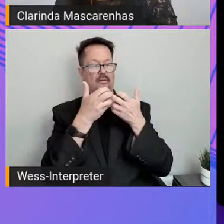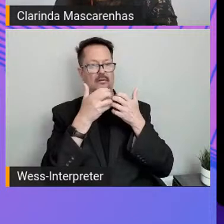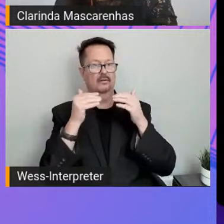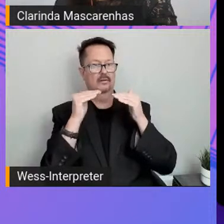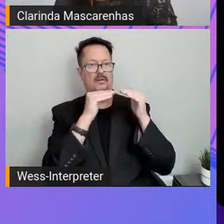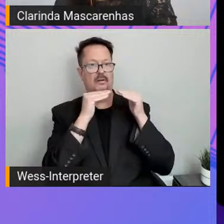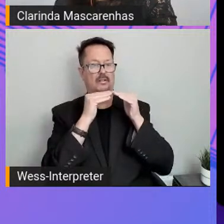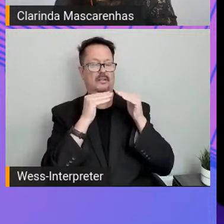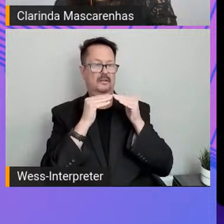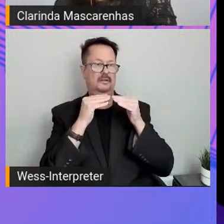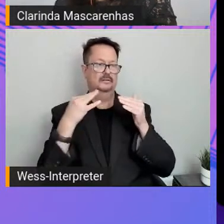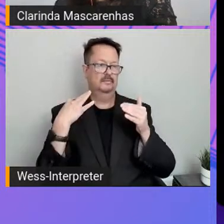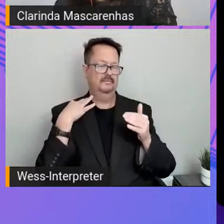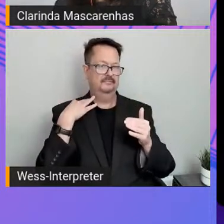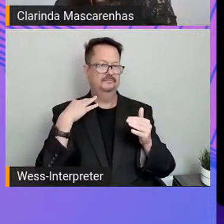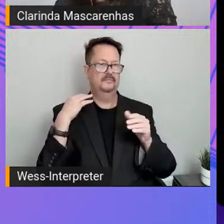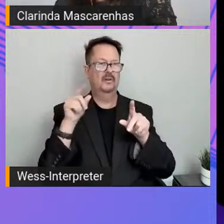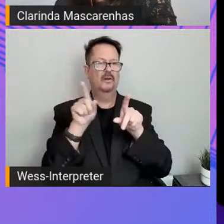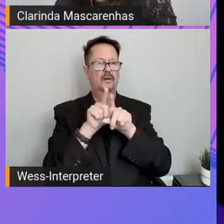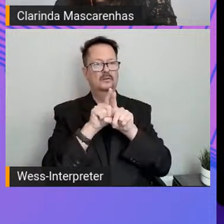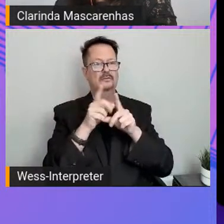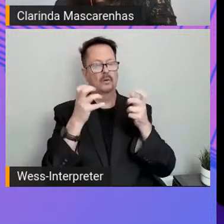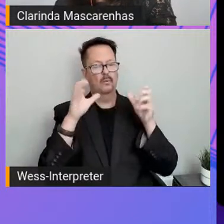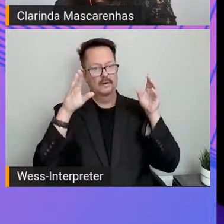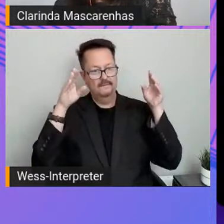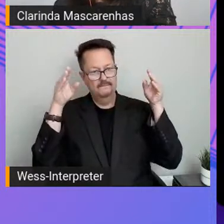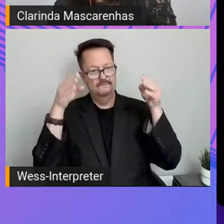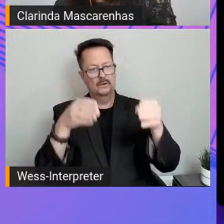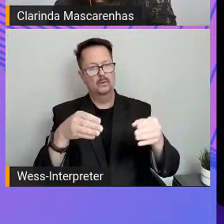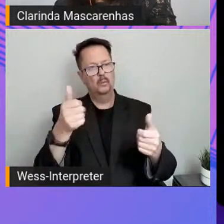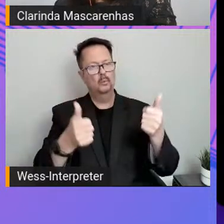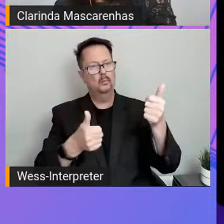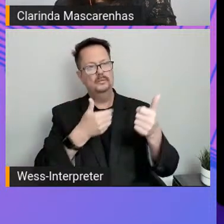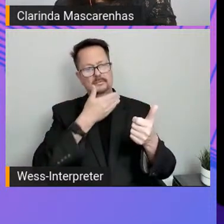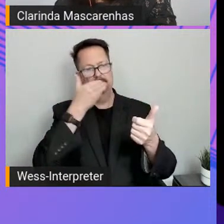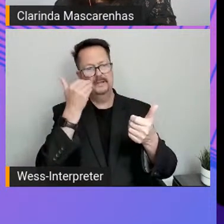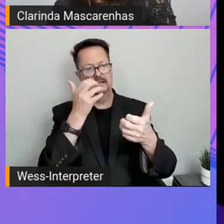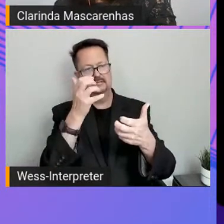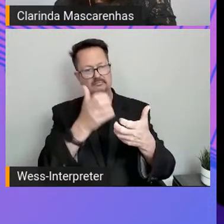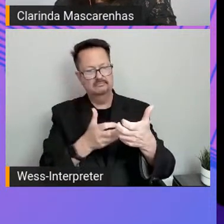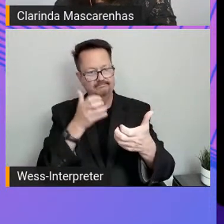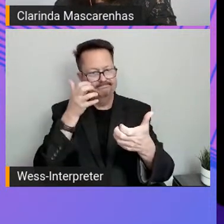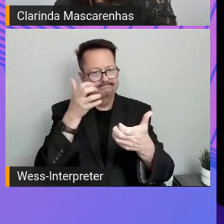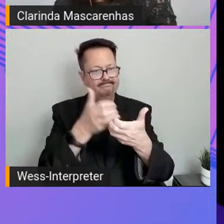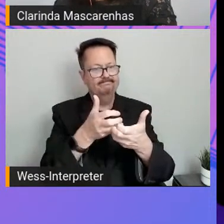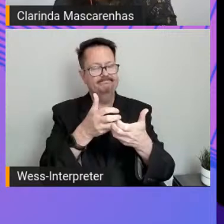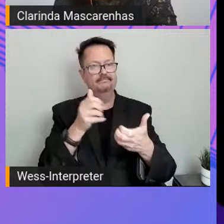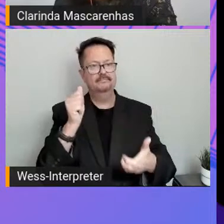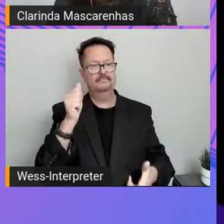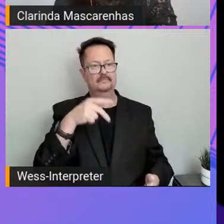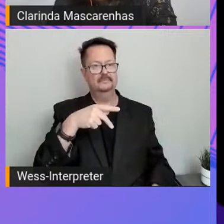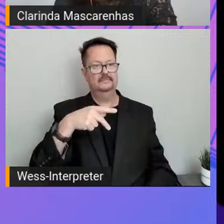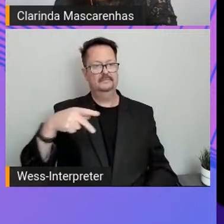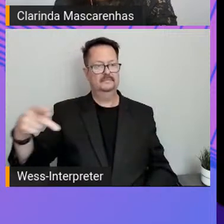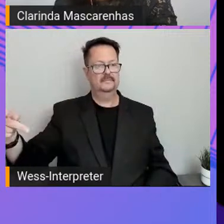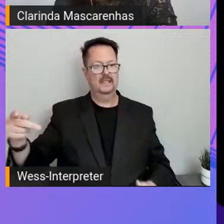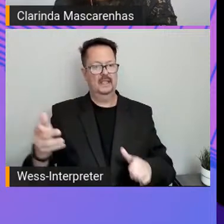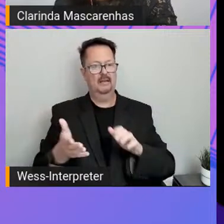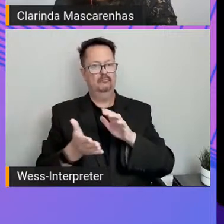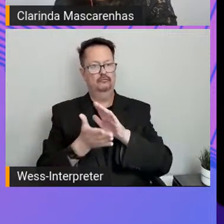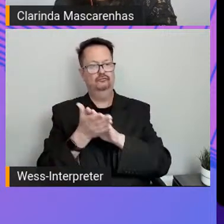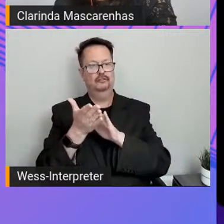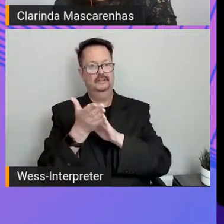focus on what are the applications that are best suited for running on AppRunner.